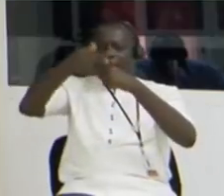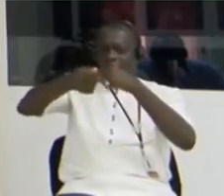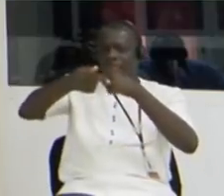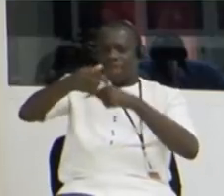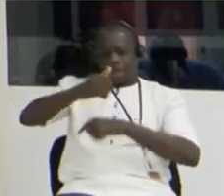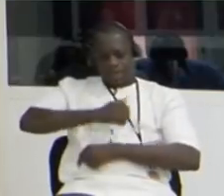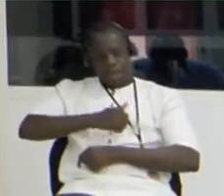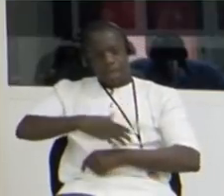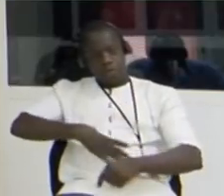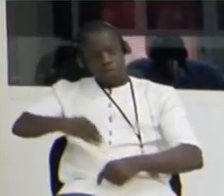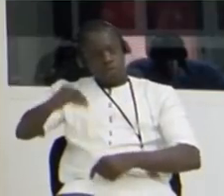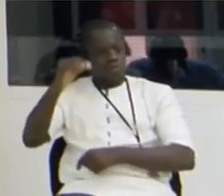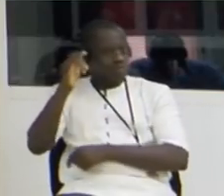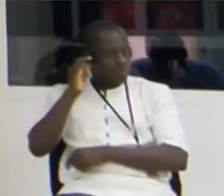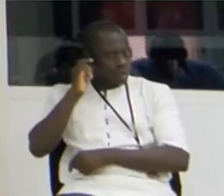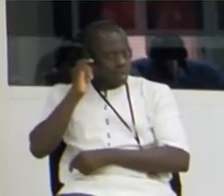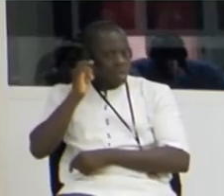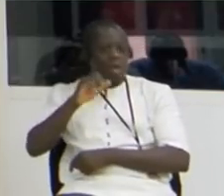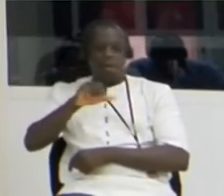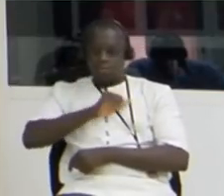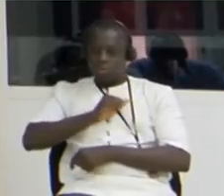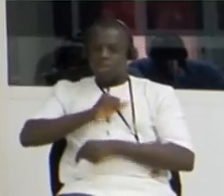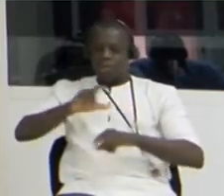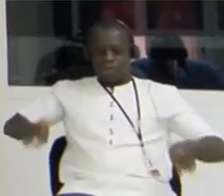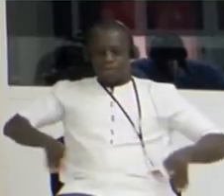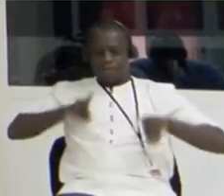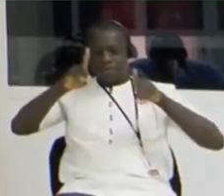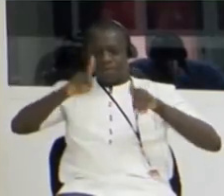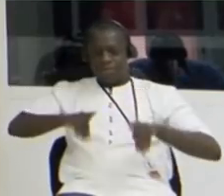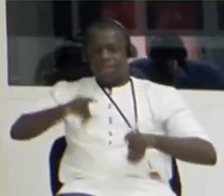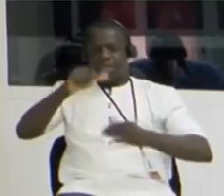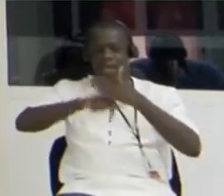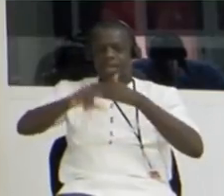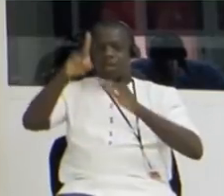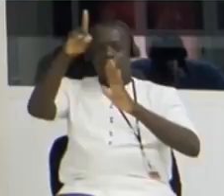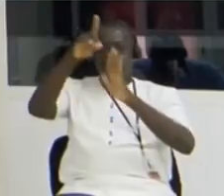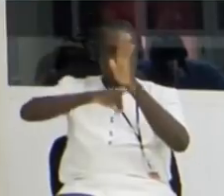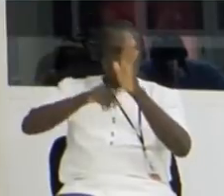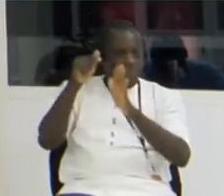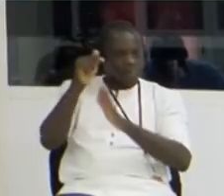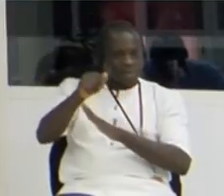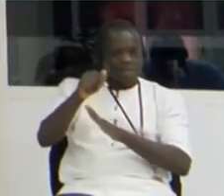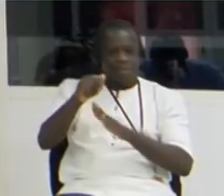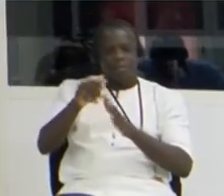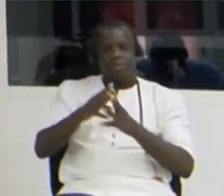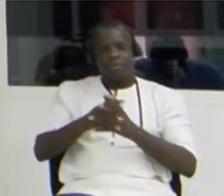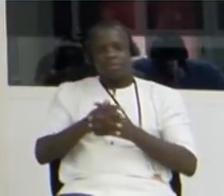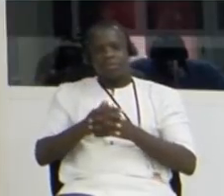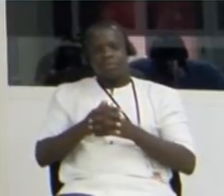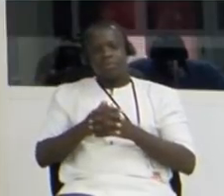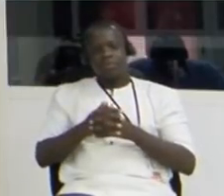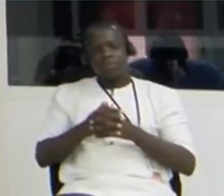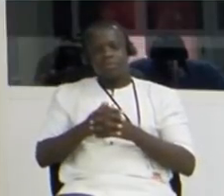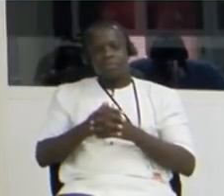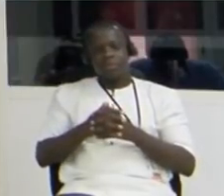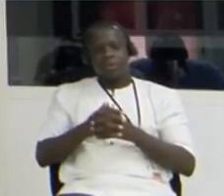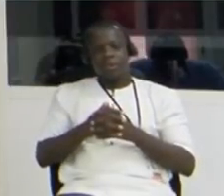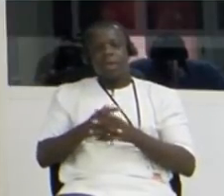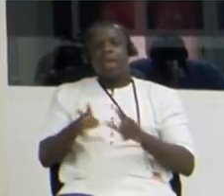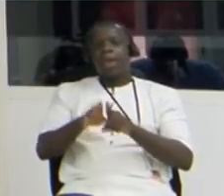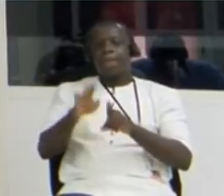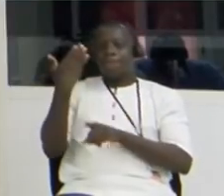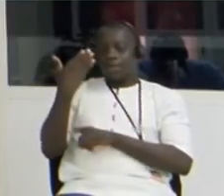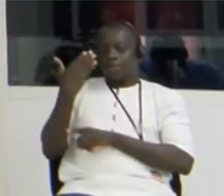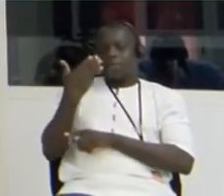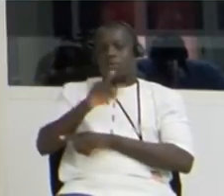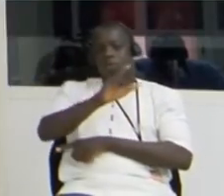my daughter took part in this event, it was then that somebody, I don't want to call